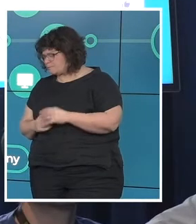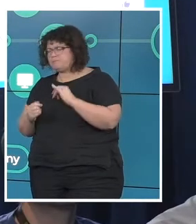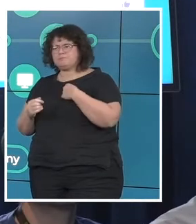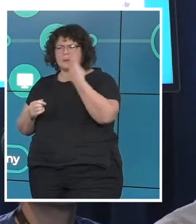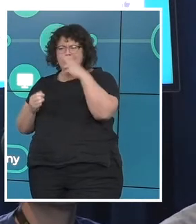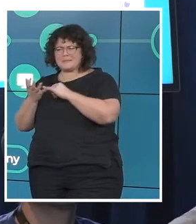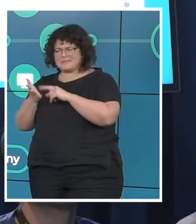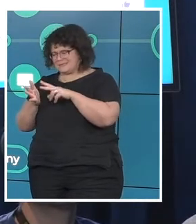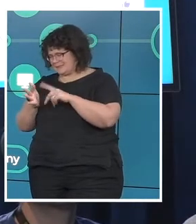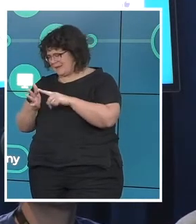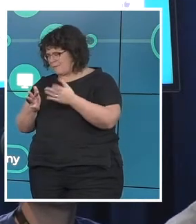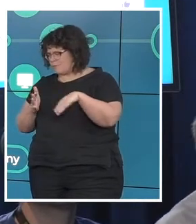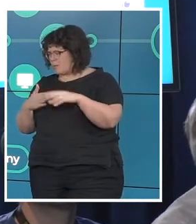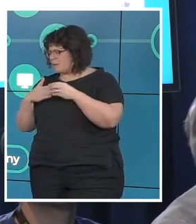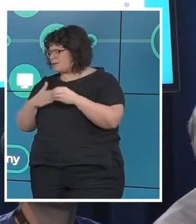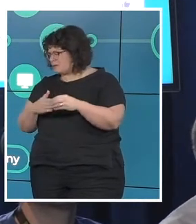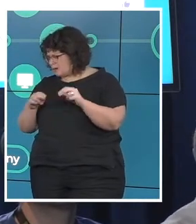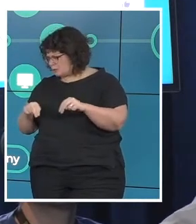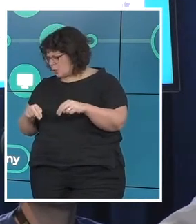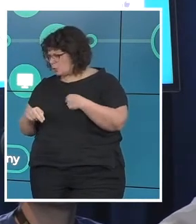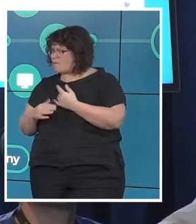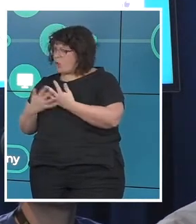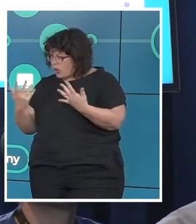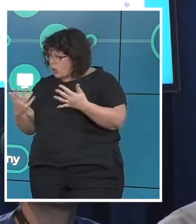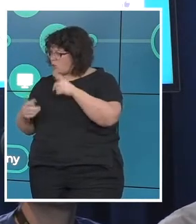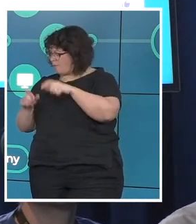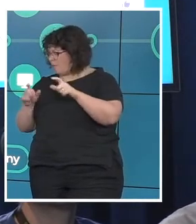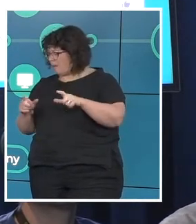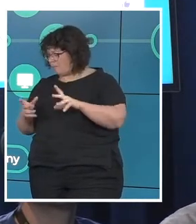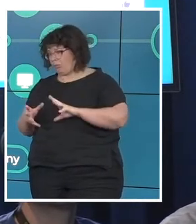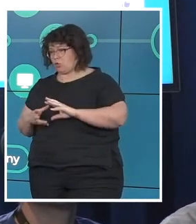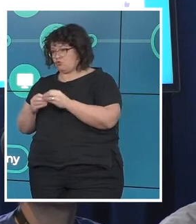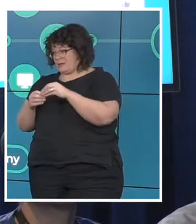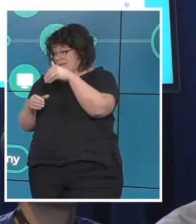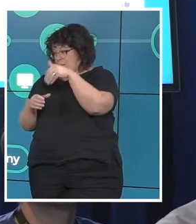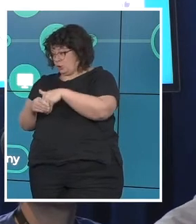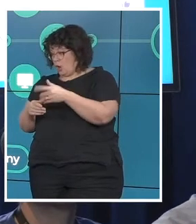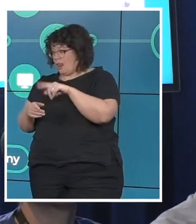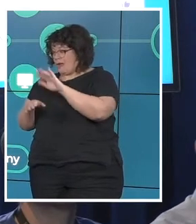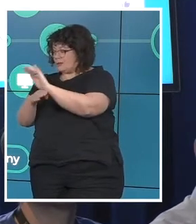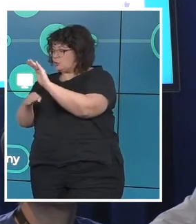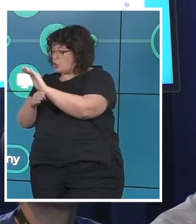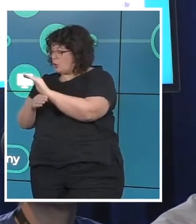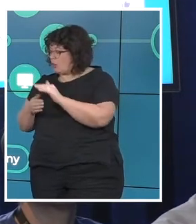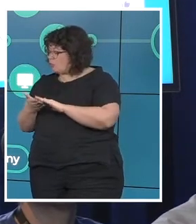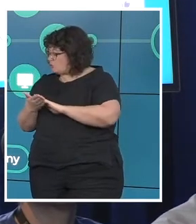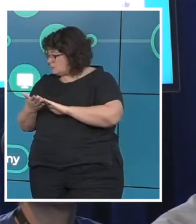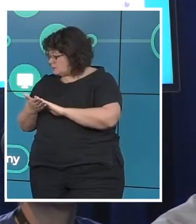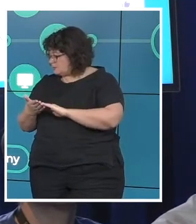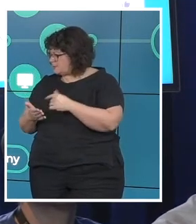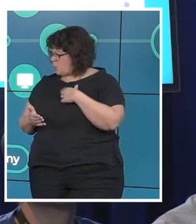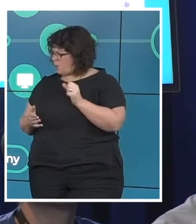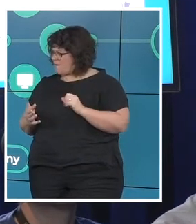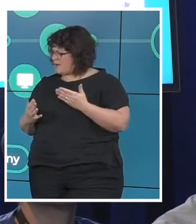we created a Creating Accessible Documents course, and people were mandated to go on it. So every person in the organisation is supposed to attend this course. It